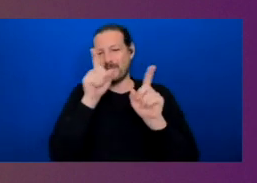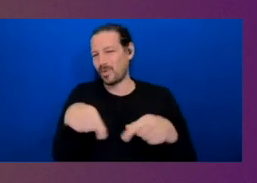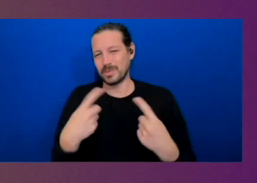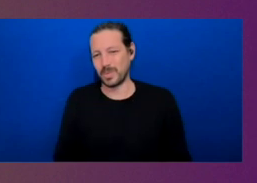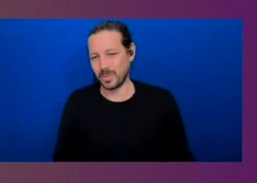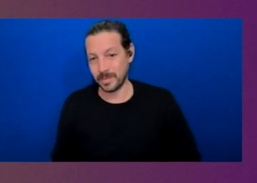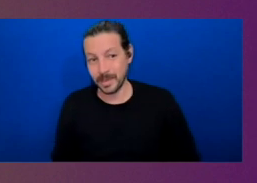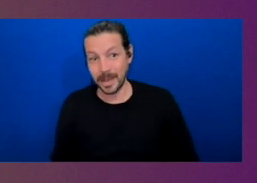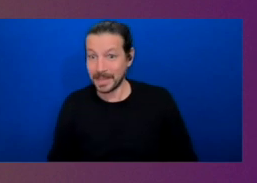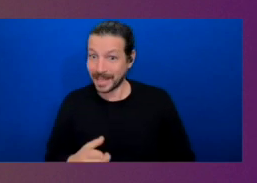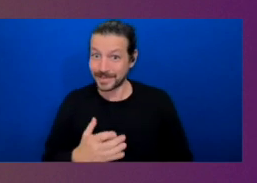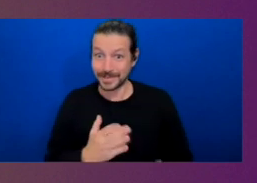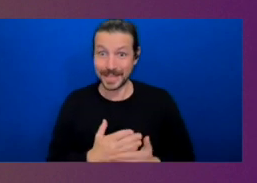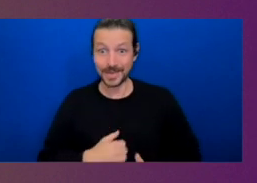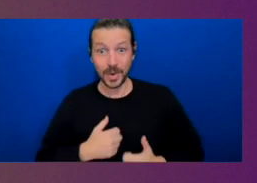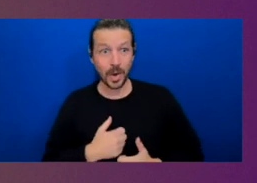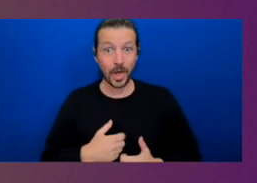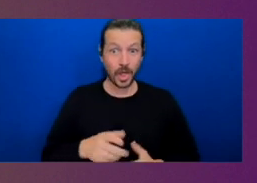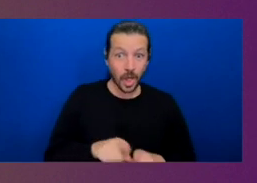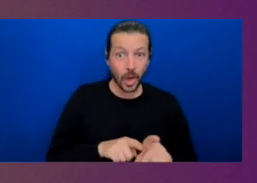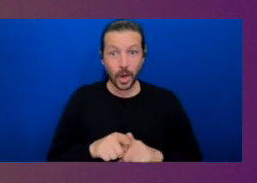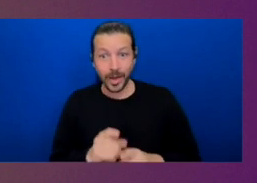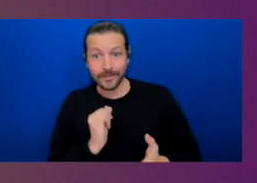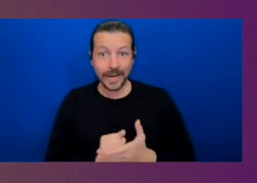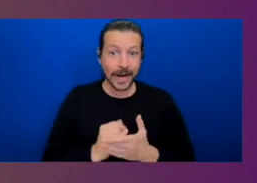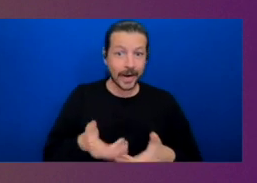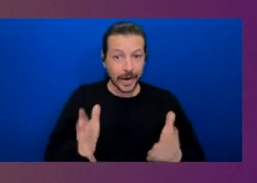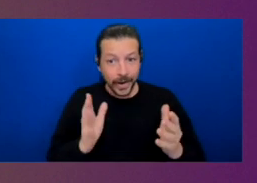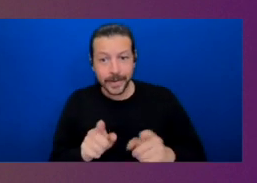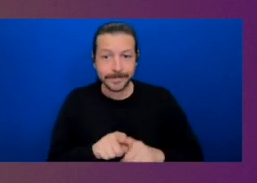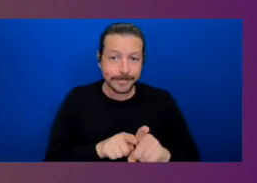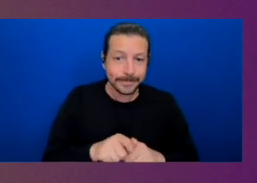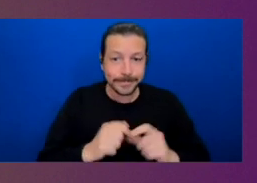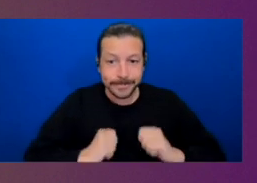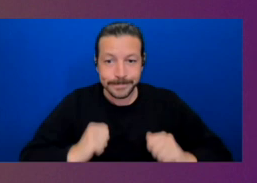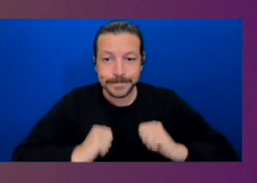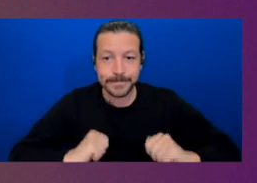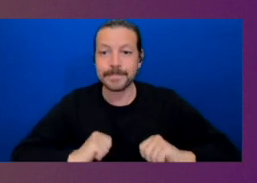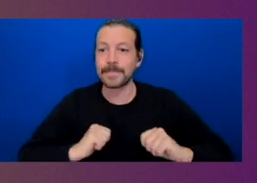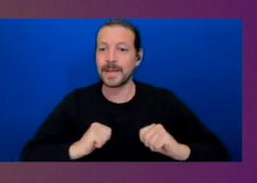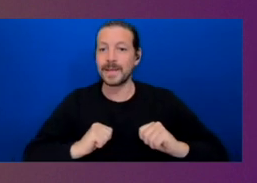the joy of it. So just get into it, take one step, get curious,